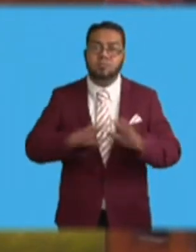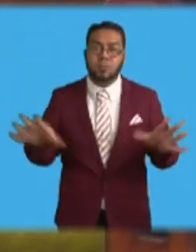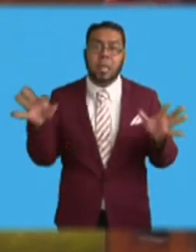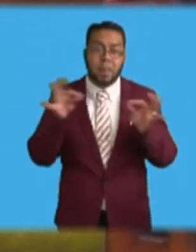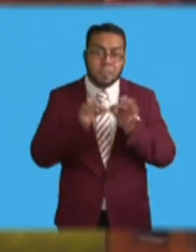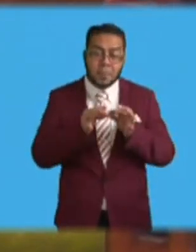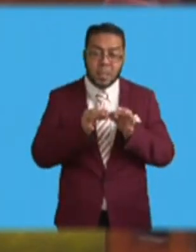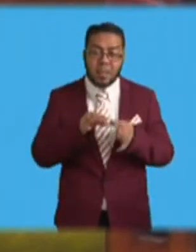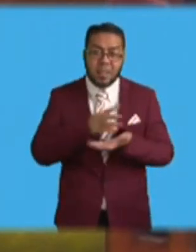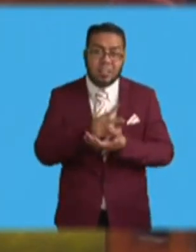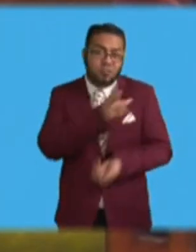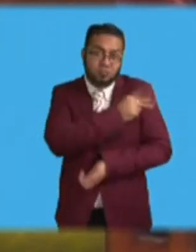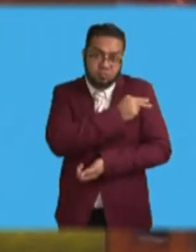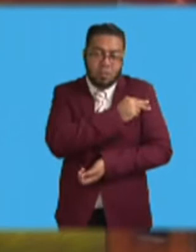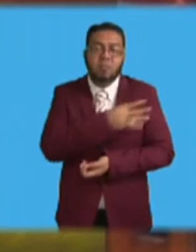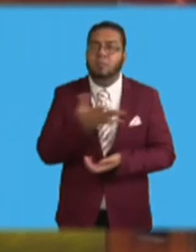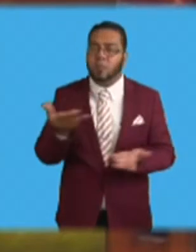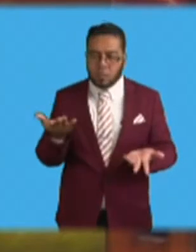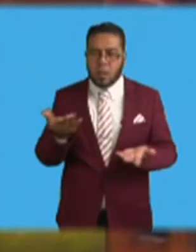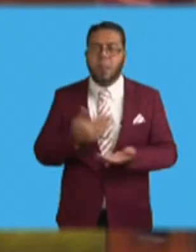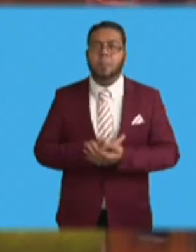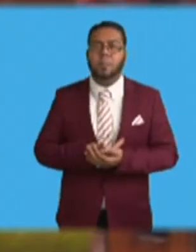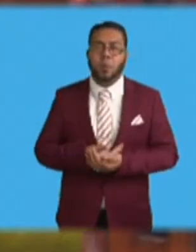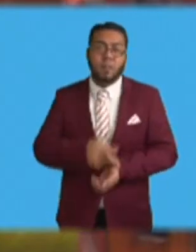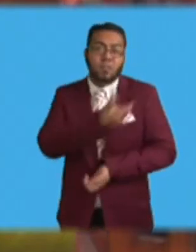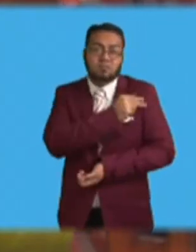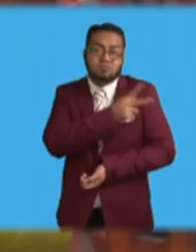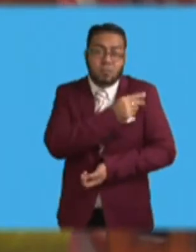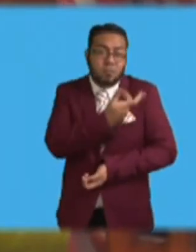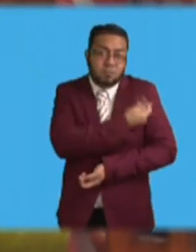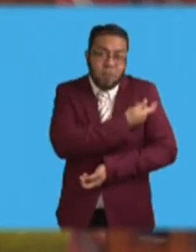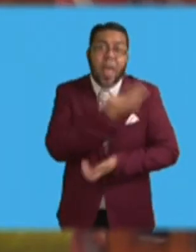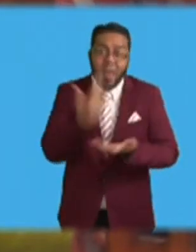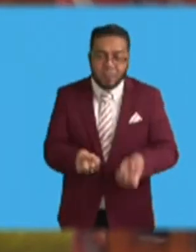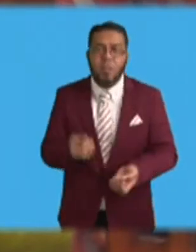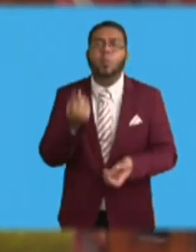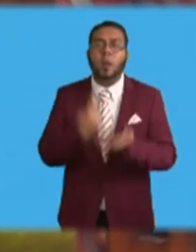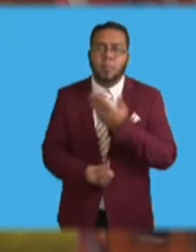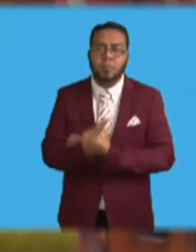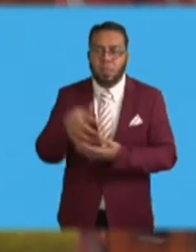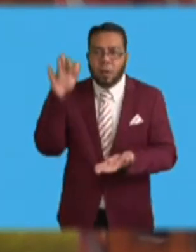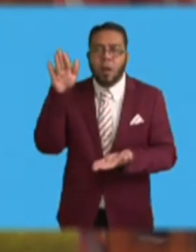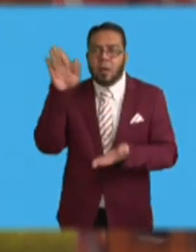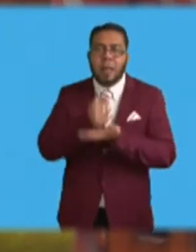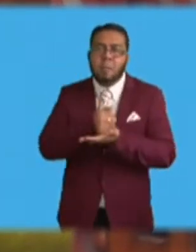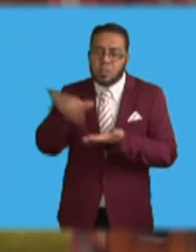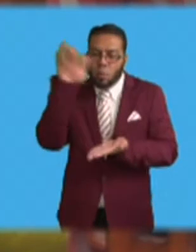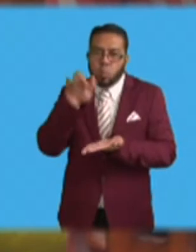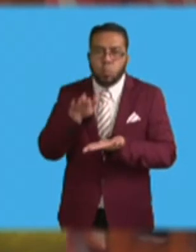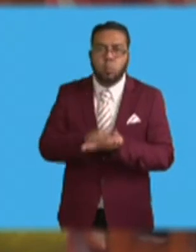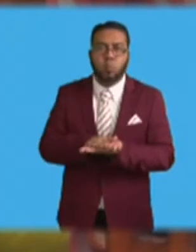in 2004, and the incidence decreased to 2.6 per 100,000 population in